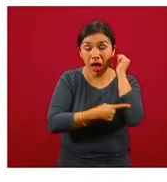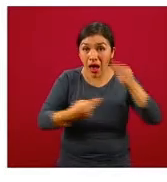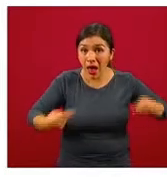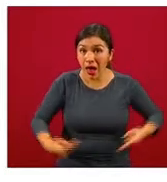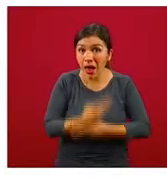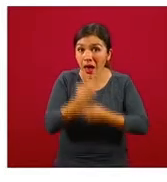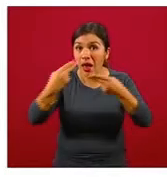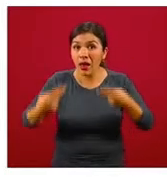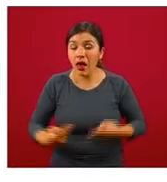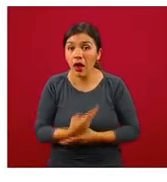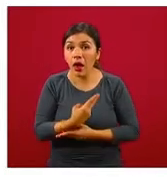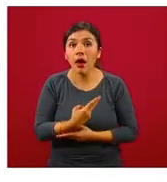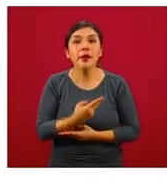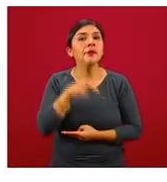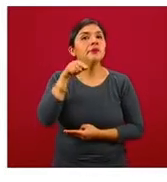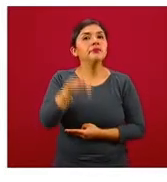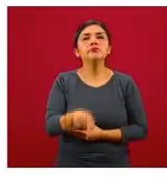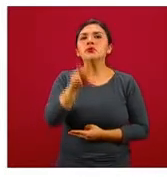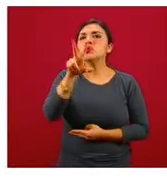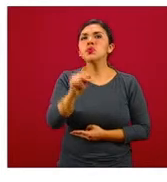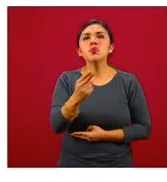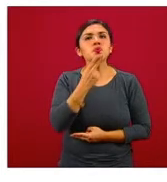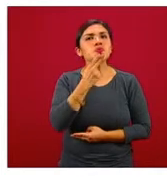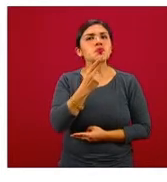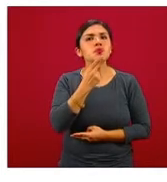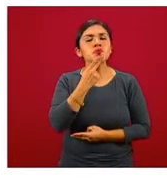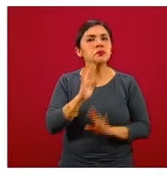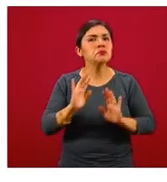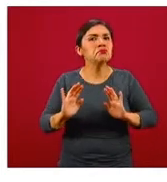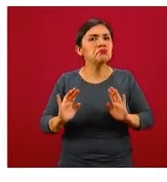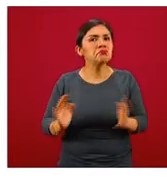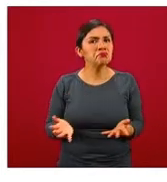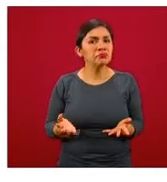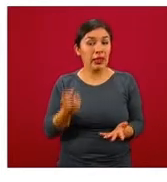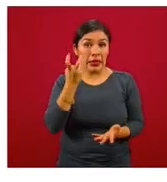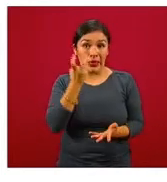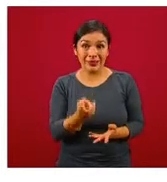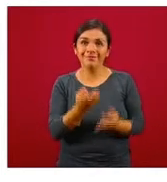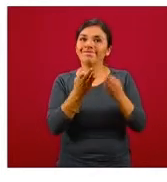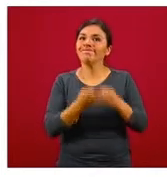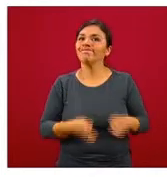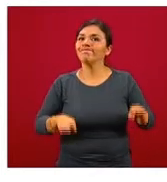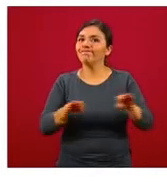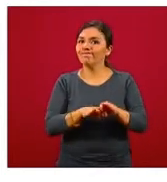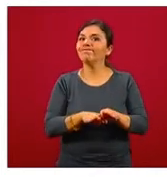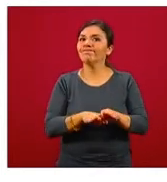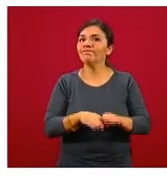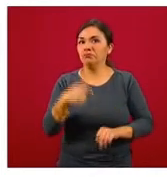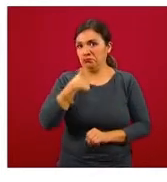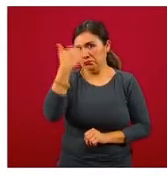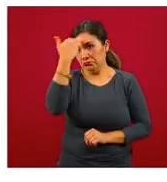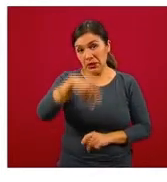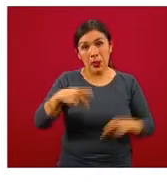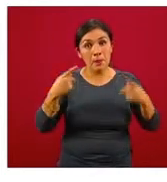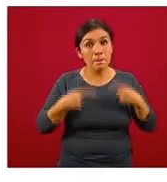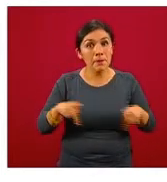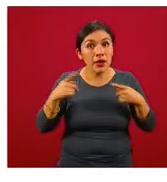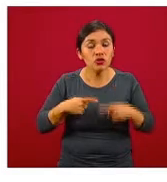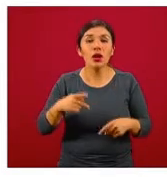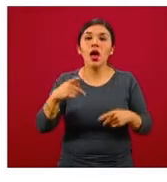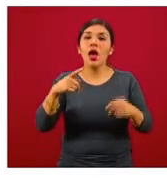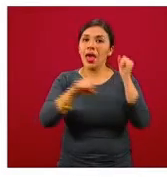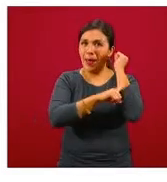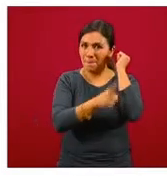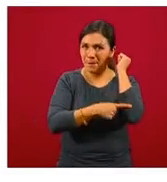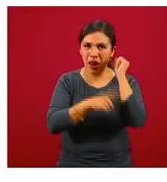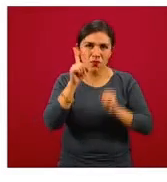you can access that. de State, utilizarse it's very y important esto to use es this. importante porque sabemos It's que las important personas because we know that pregnant